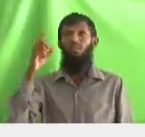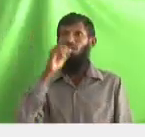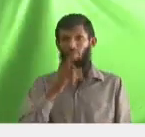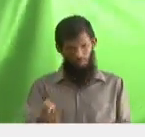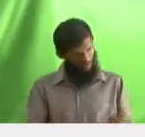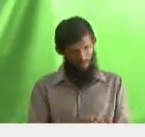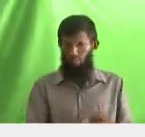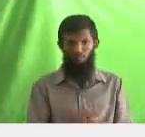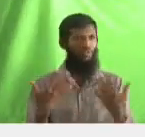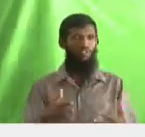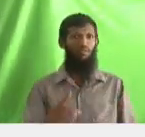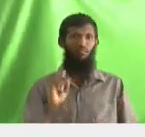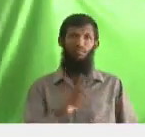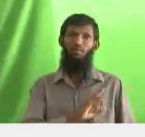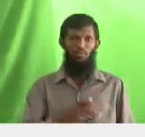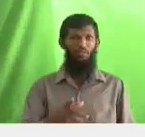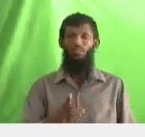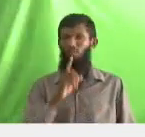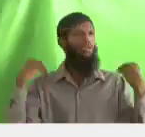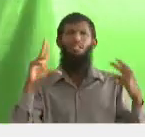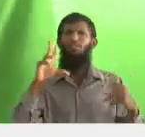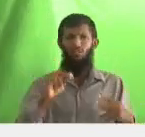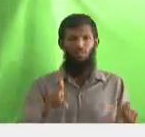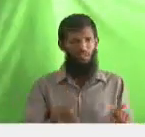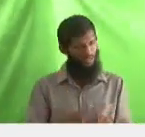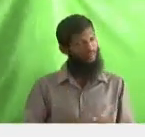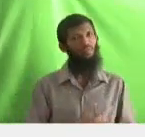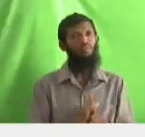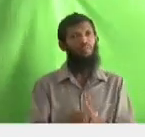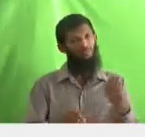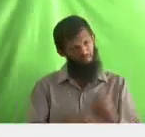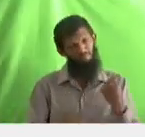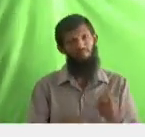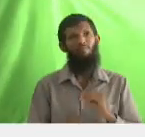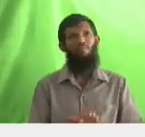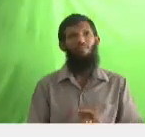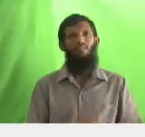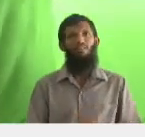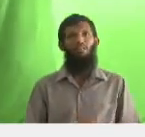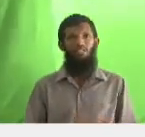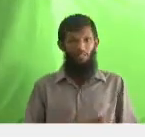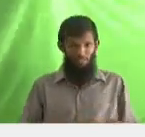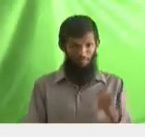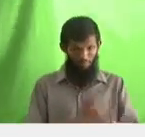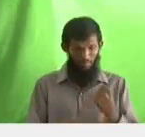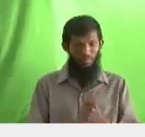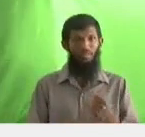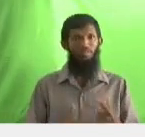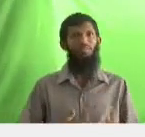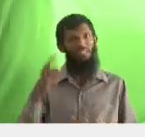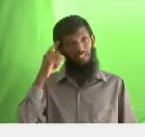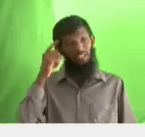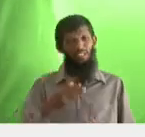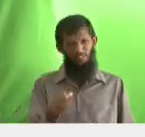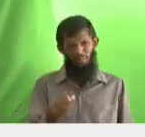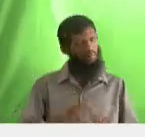Almighty. Cut out laziness, work very hard, and Allah will probably give you more than you expected Him to have